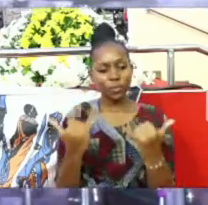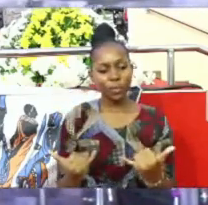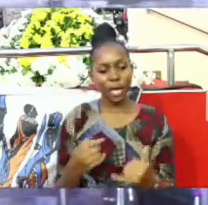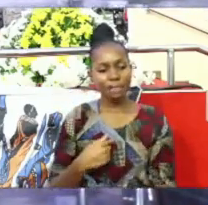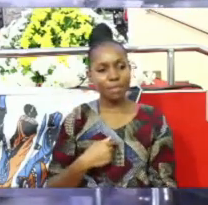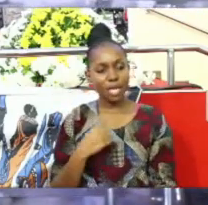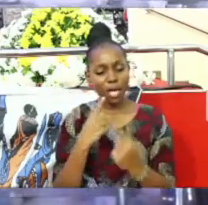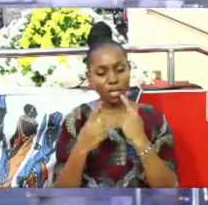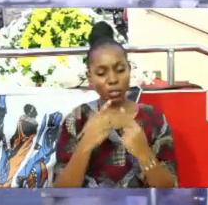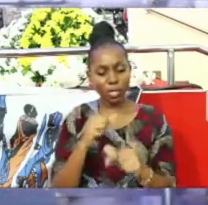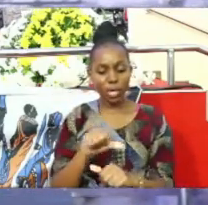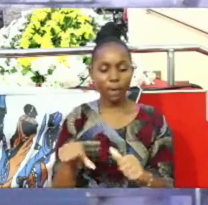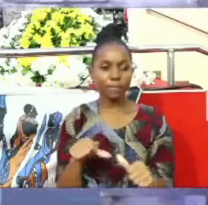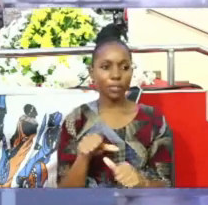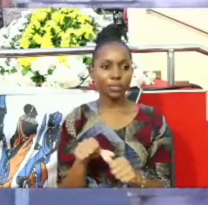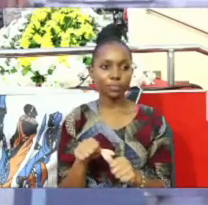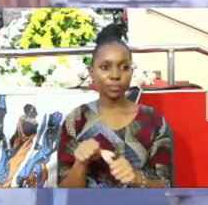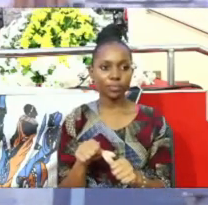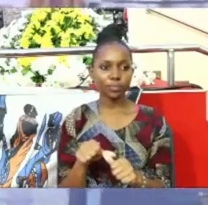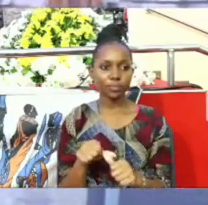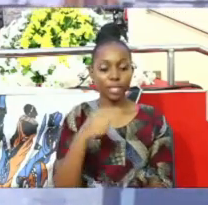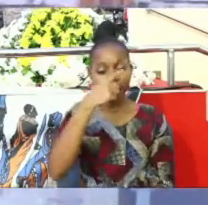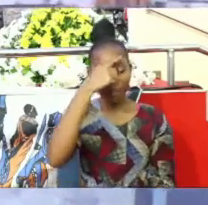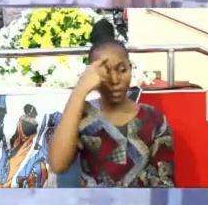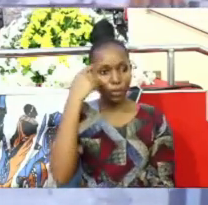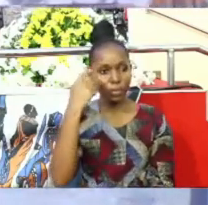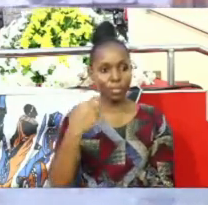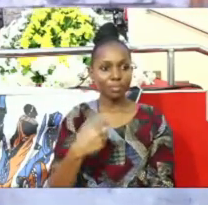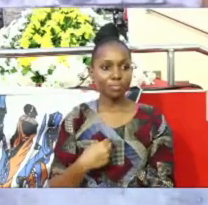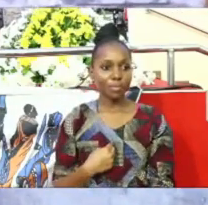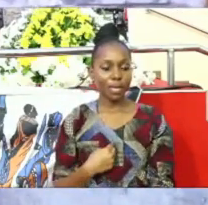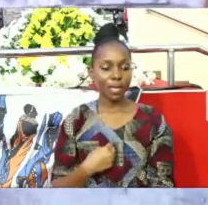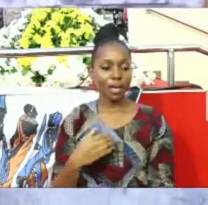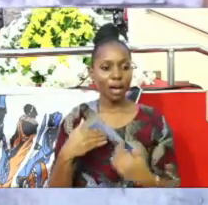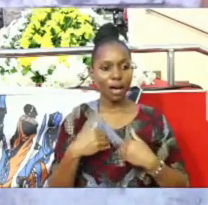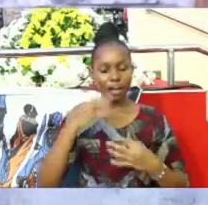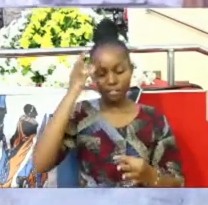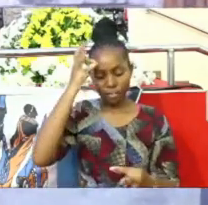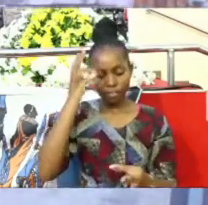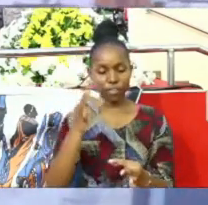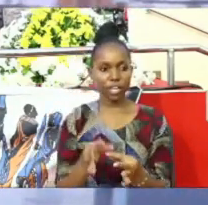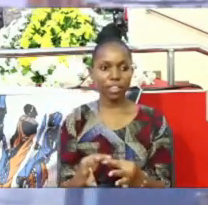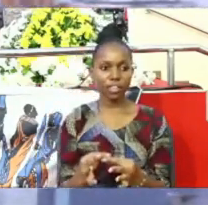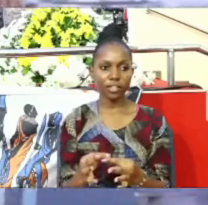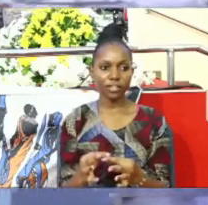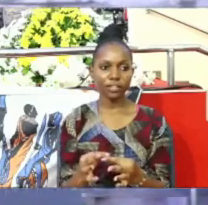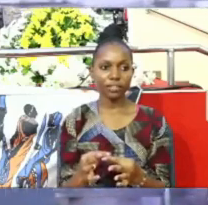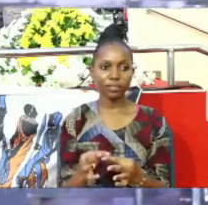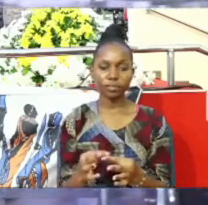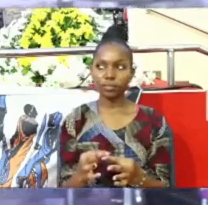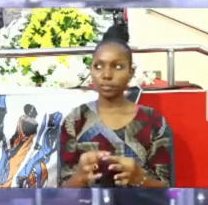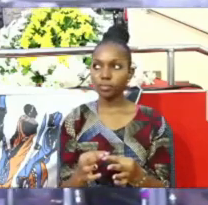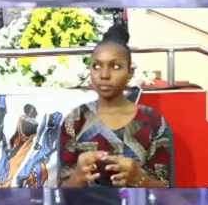nina sisitiza hivi? Because I am a product of my faith. Kwa sababu mimi nimetokana na